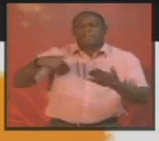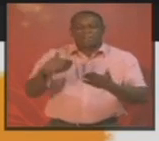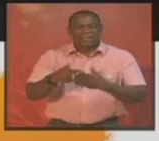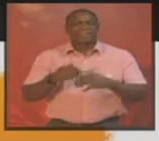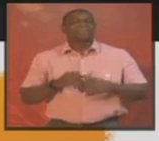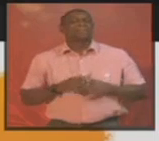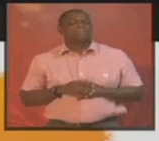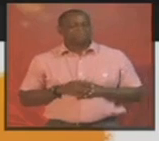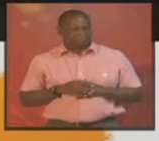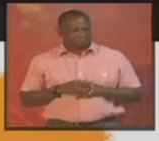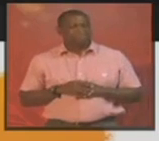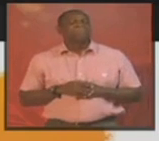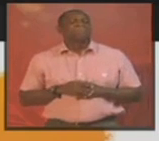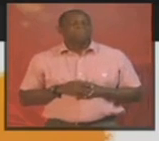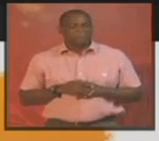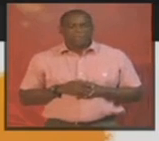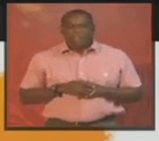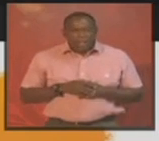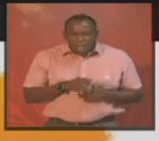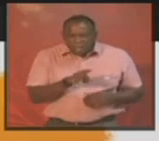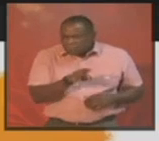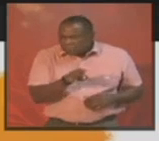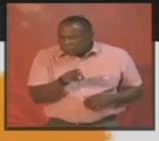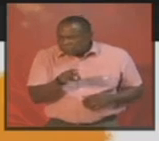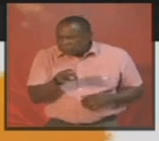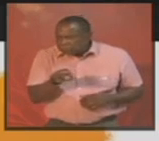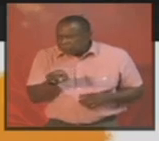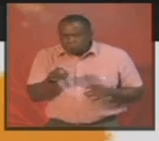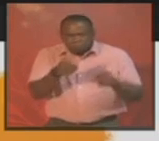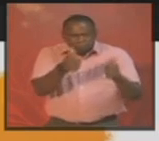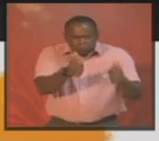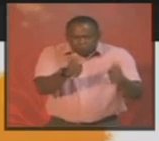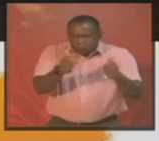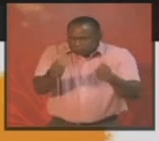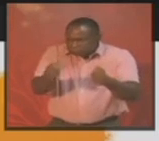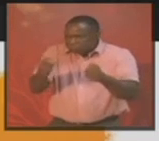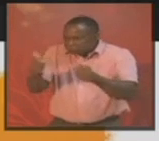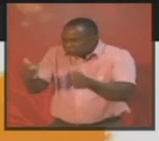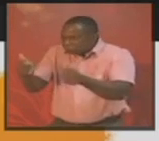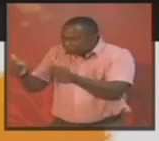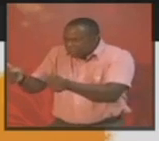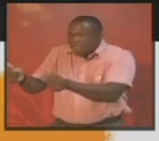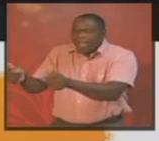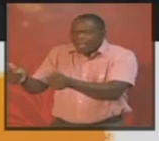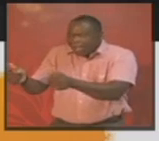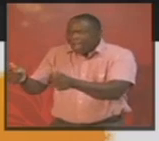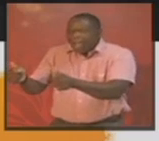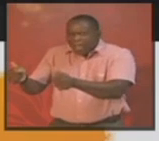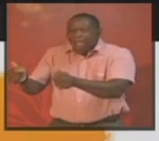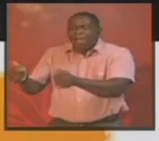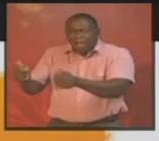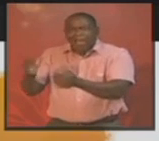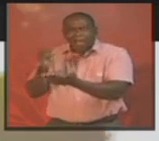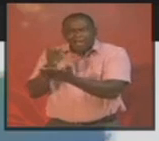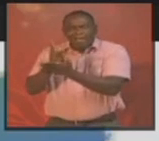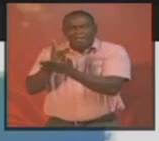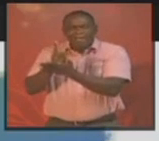individuals. Once these results are again satisfactory, the vaccine progresses to phase